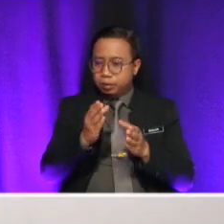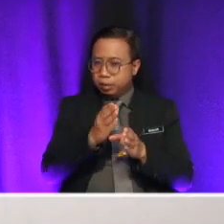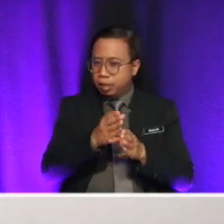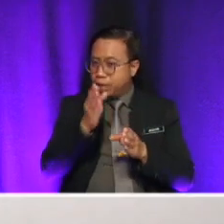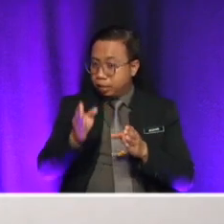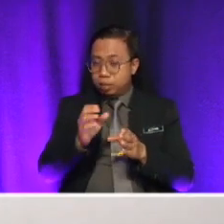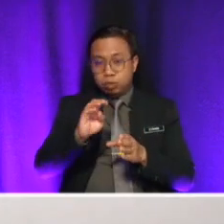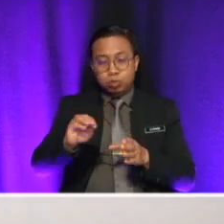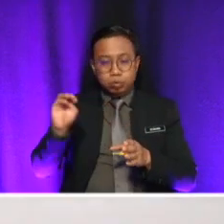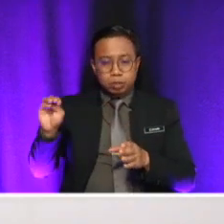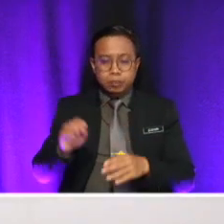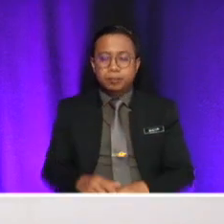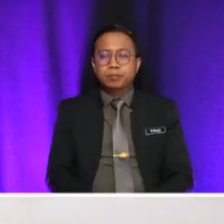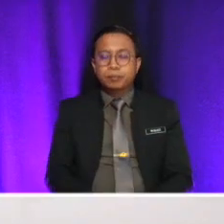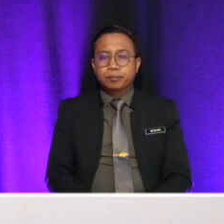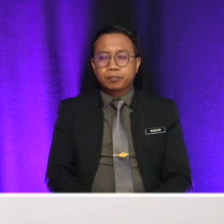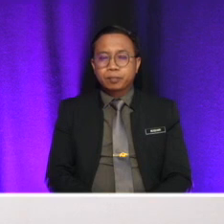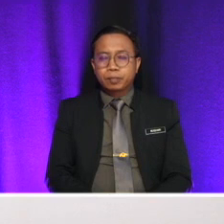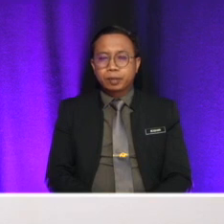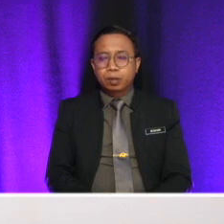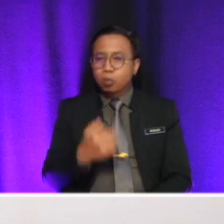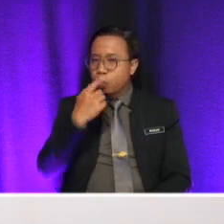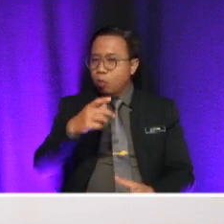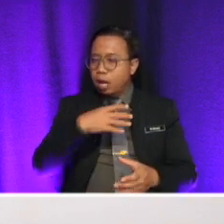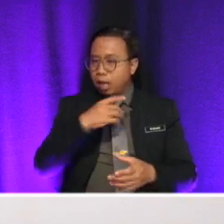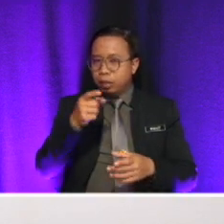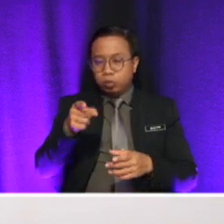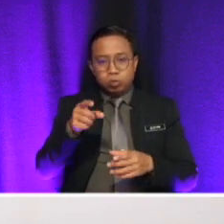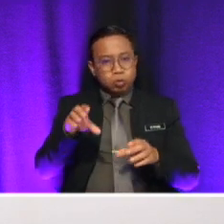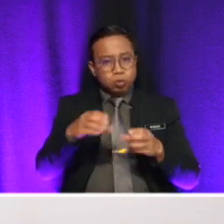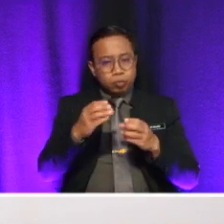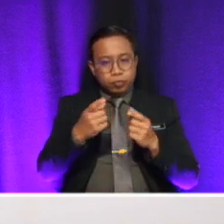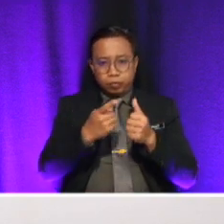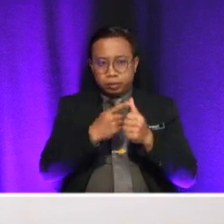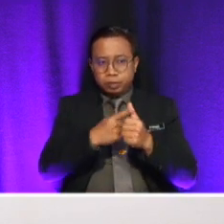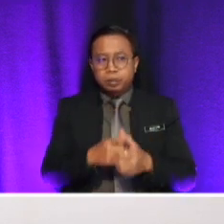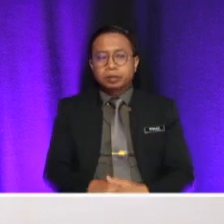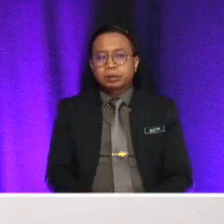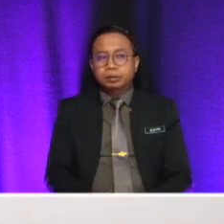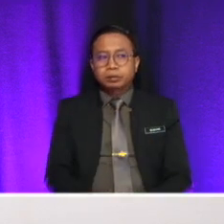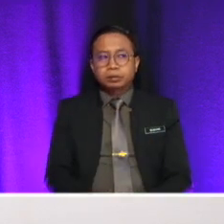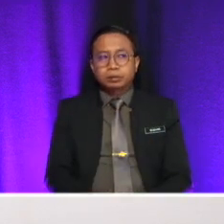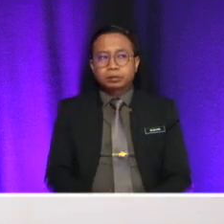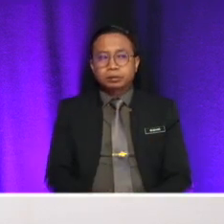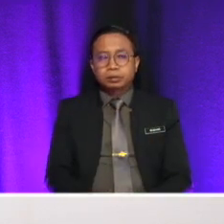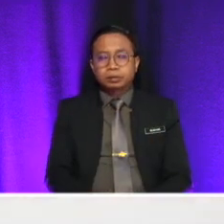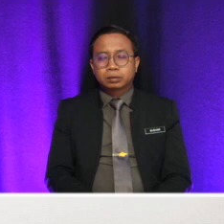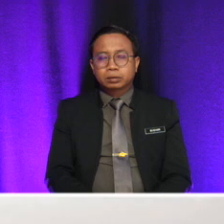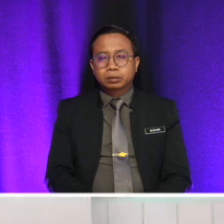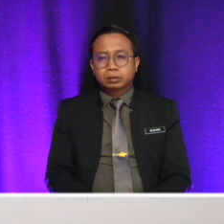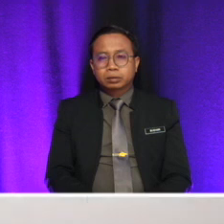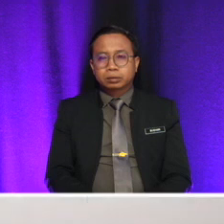understand, girls? All right. All right. Okay, so who would like to go first? Okay, the name that comes out here is Nazura.